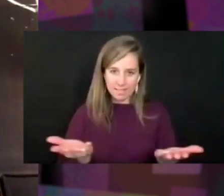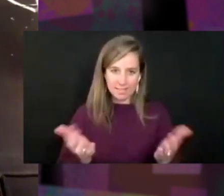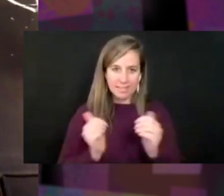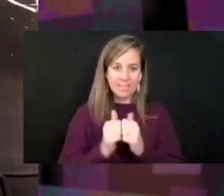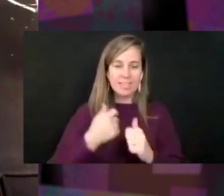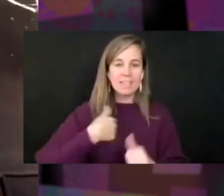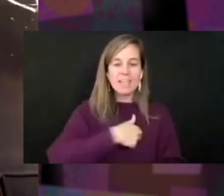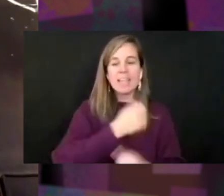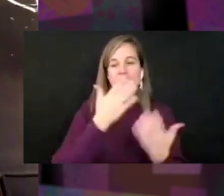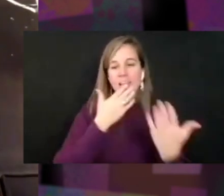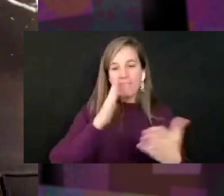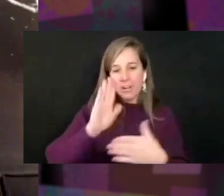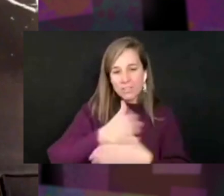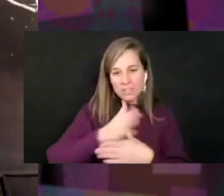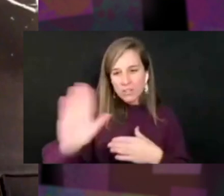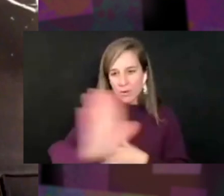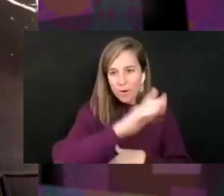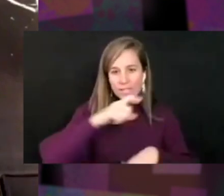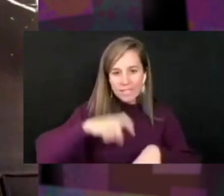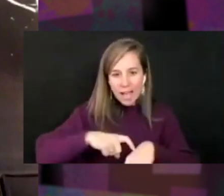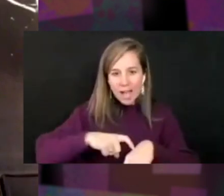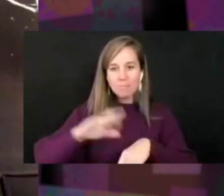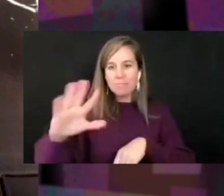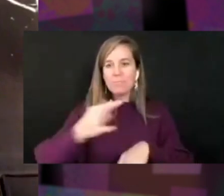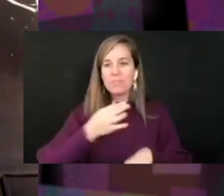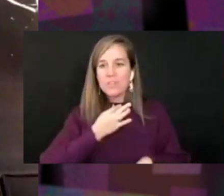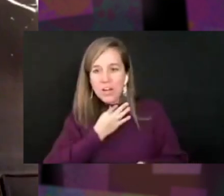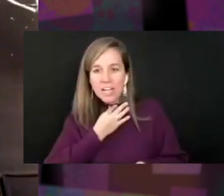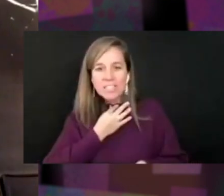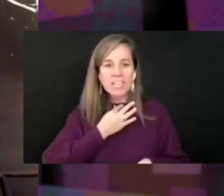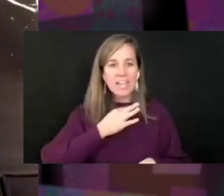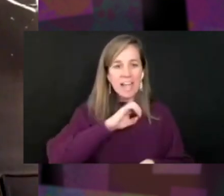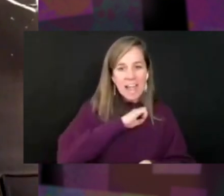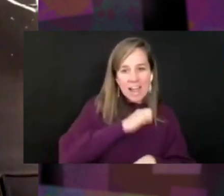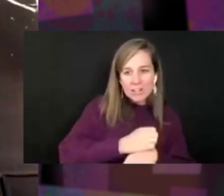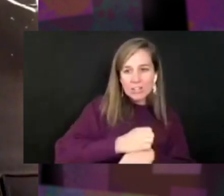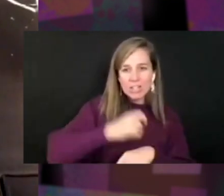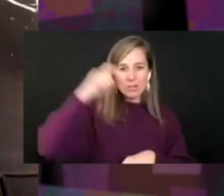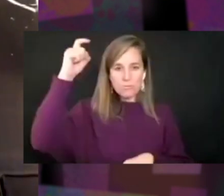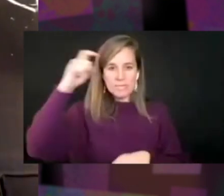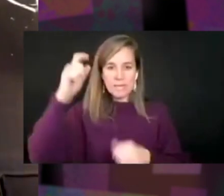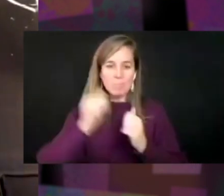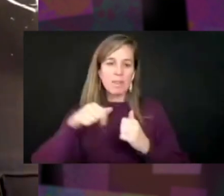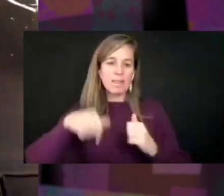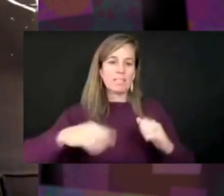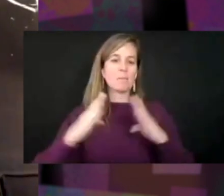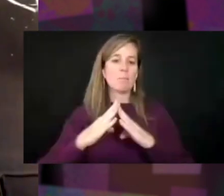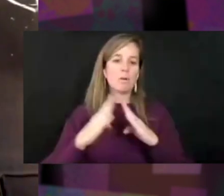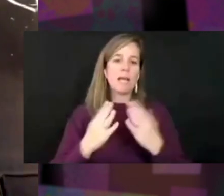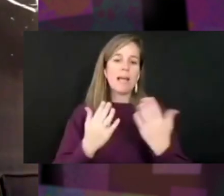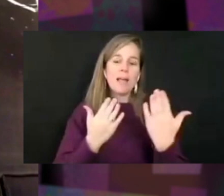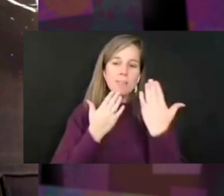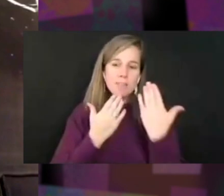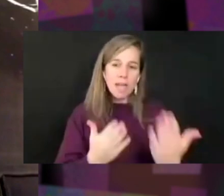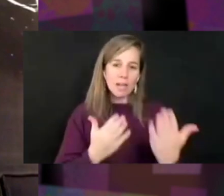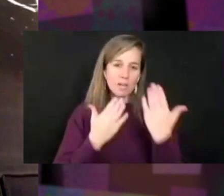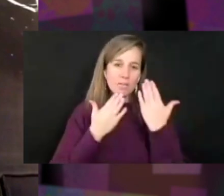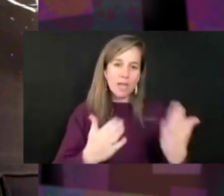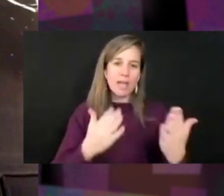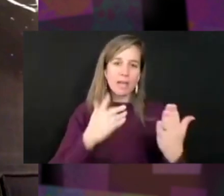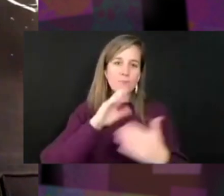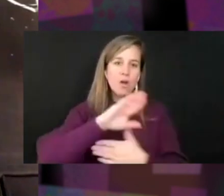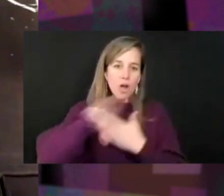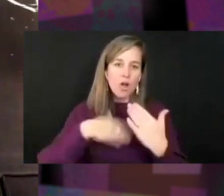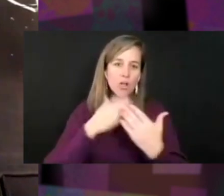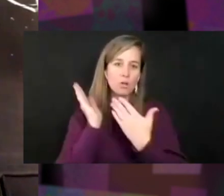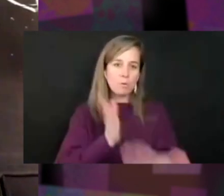time, curiosity, energy, and wisdom in this community. Thank you for all you are bringing into this space over